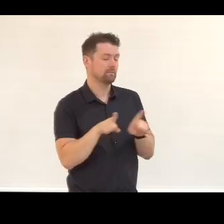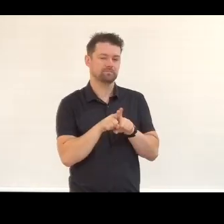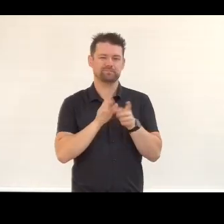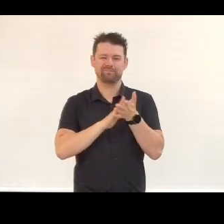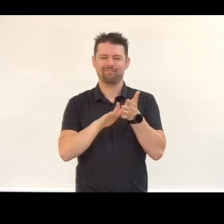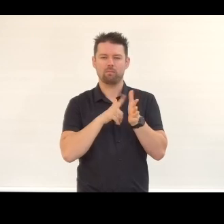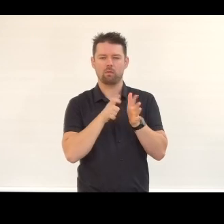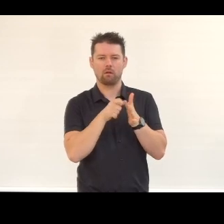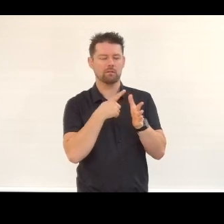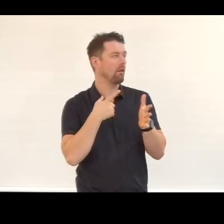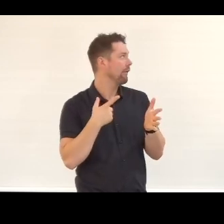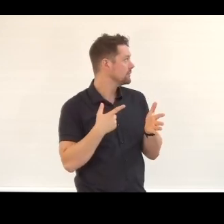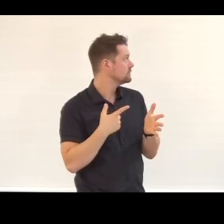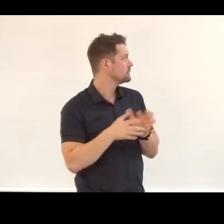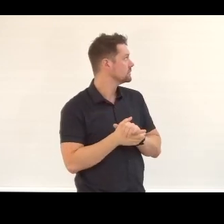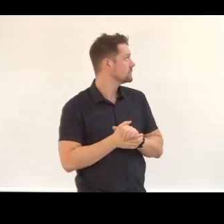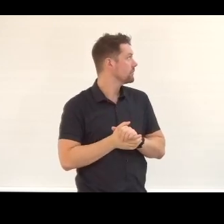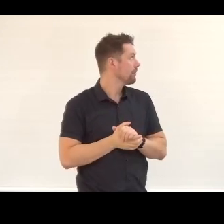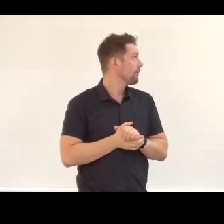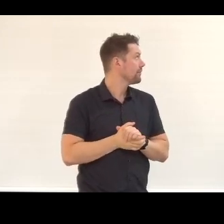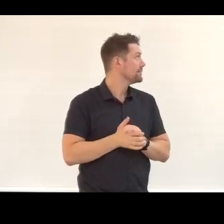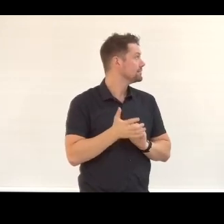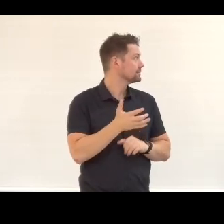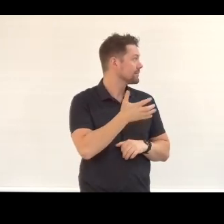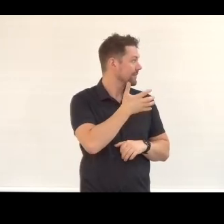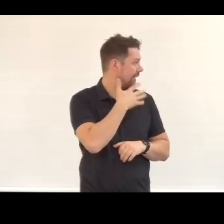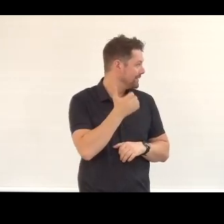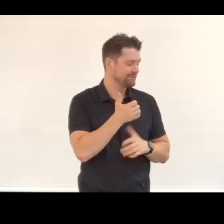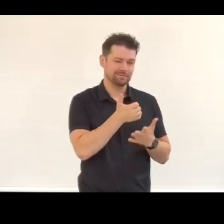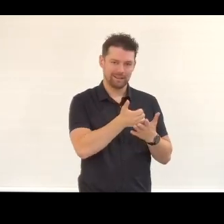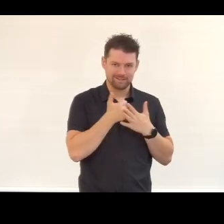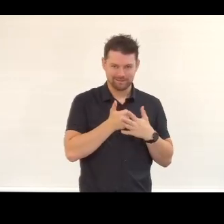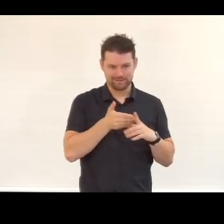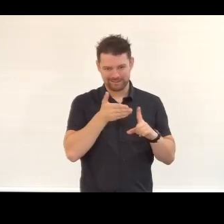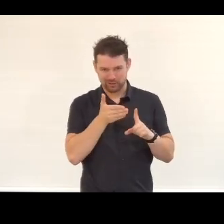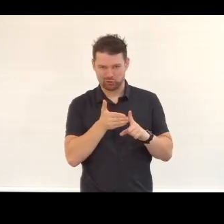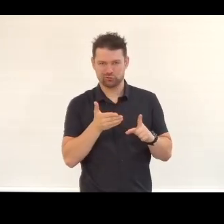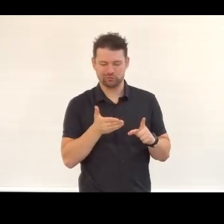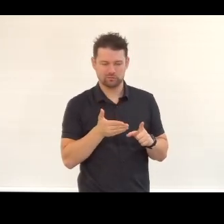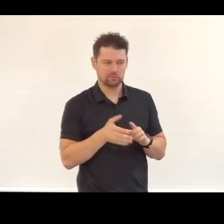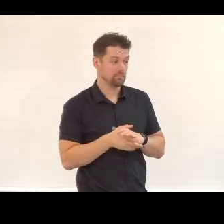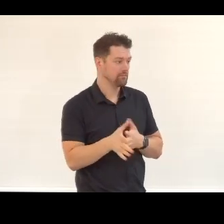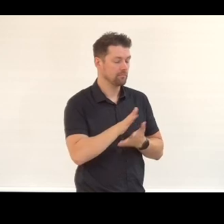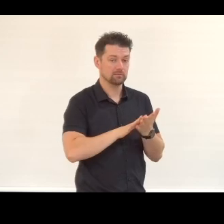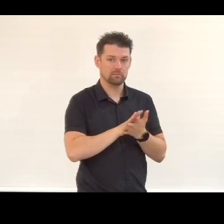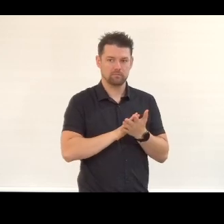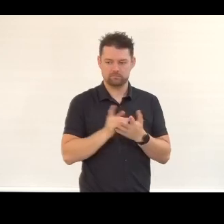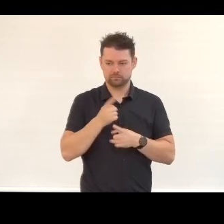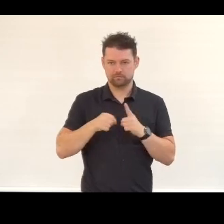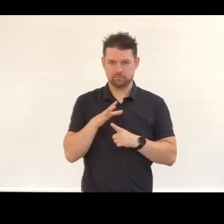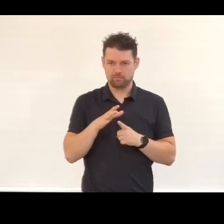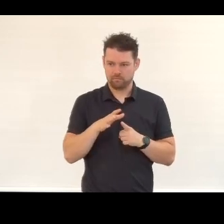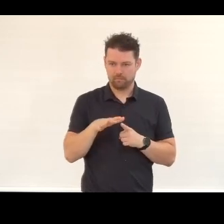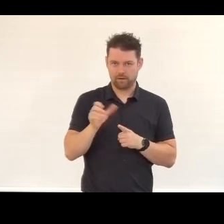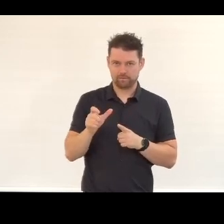experiment. So it stands for Heat-Assisted Detection and Ranging. So what they actually do is they combine thermal images